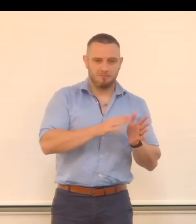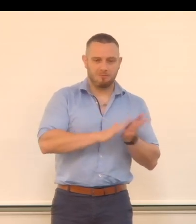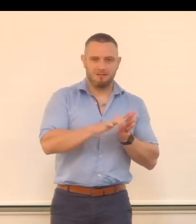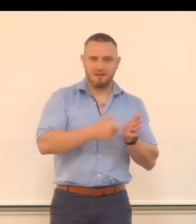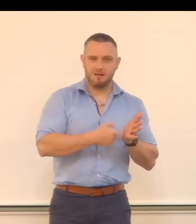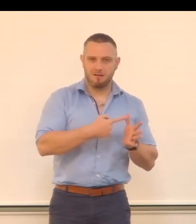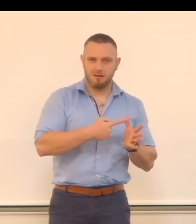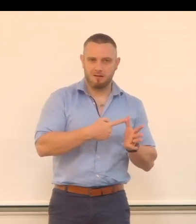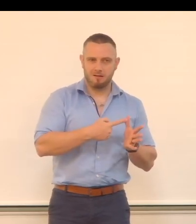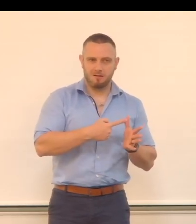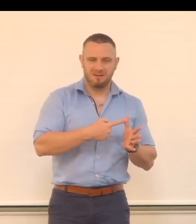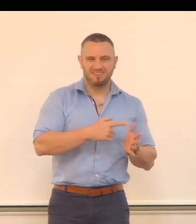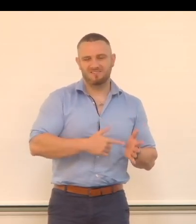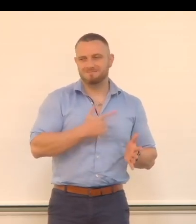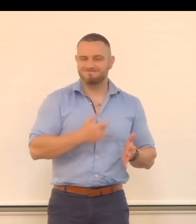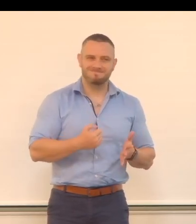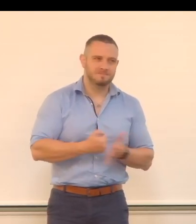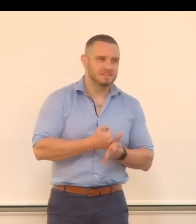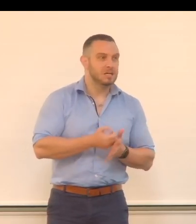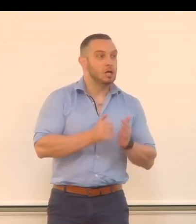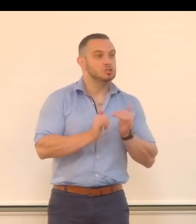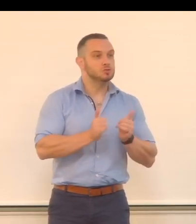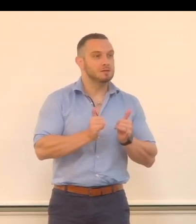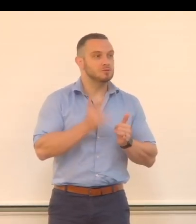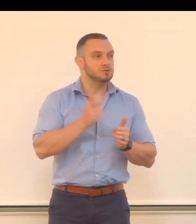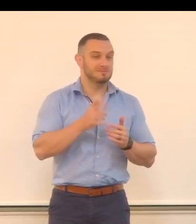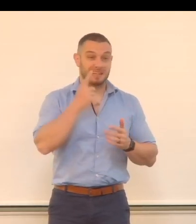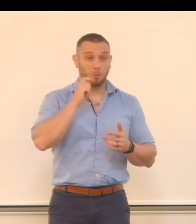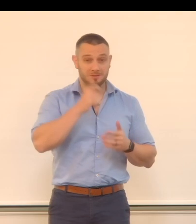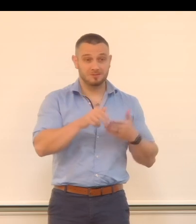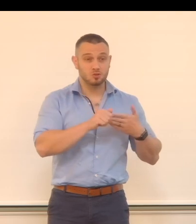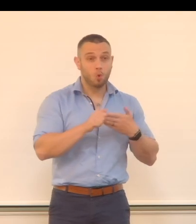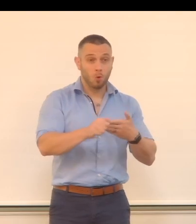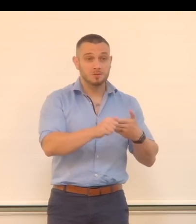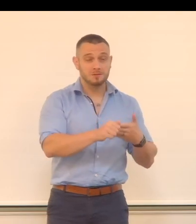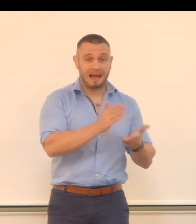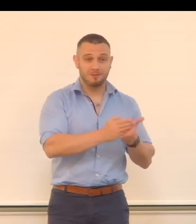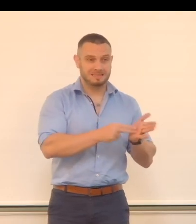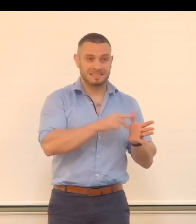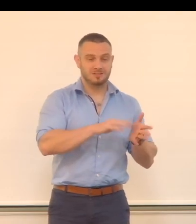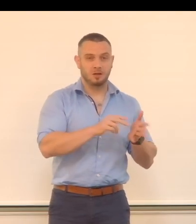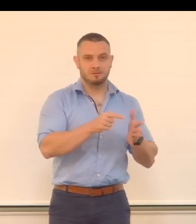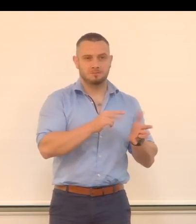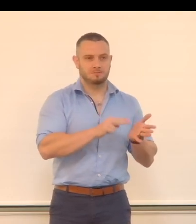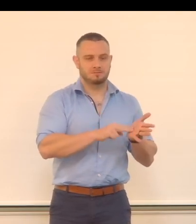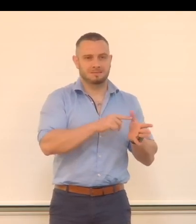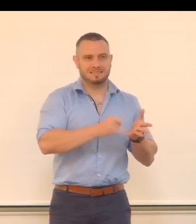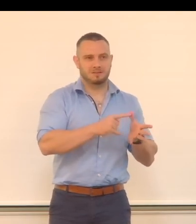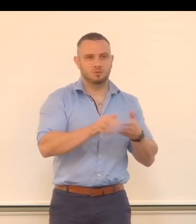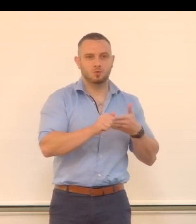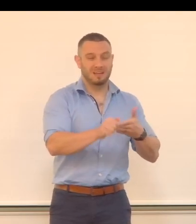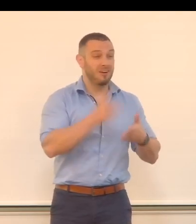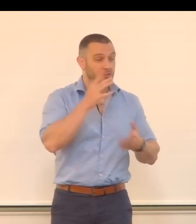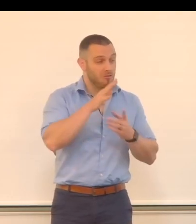high bay, every once in a while you could hear people. They would give tours of the building. And I remember one time we heard a kid